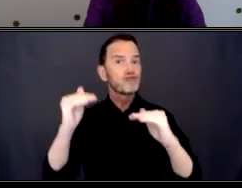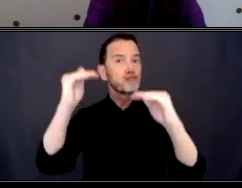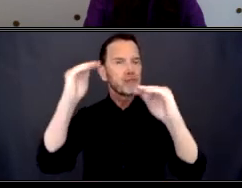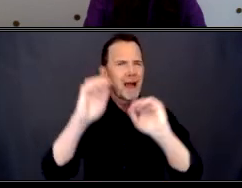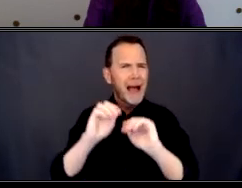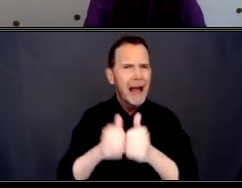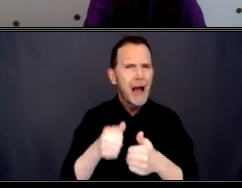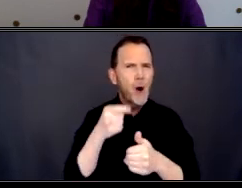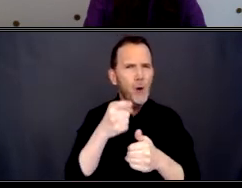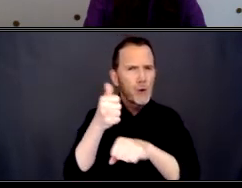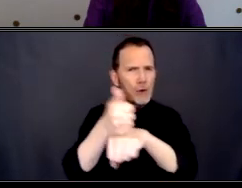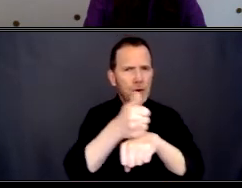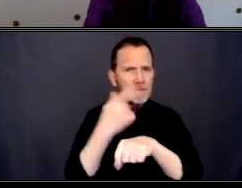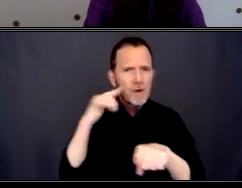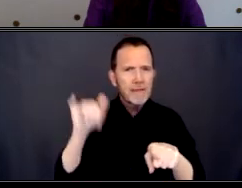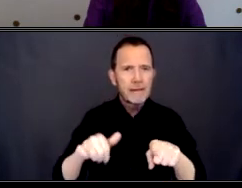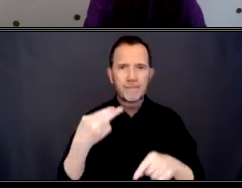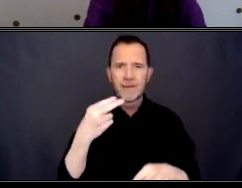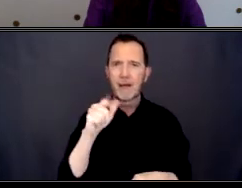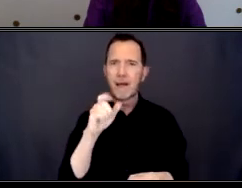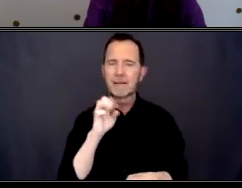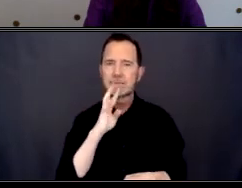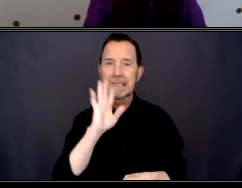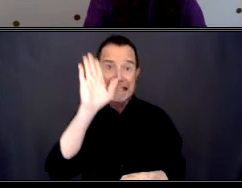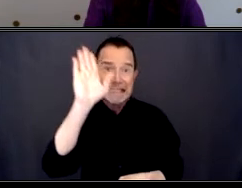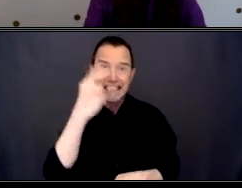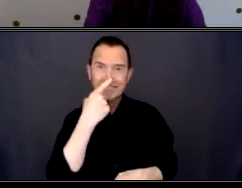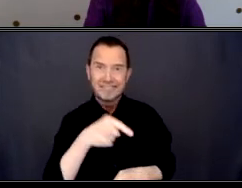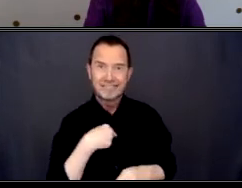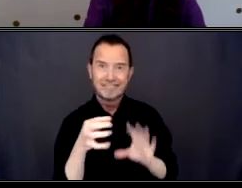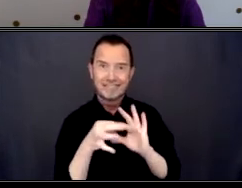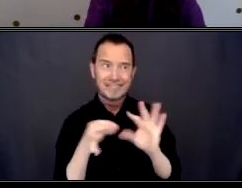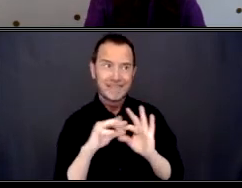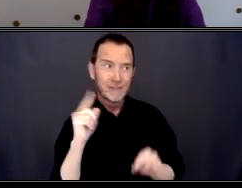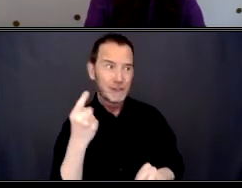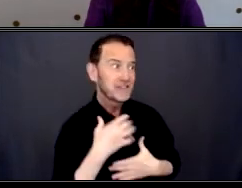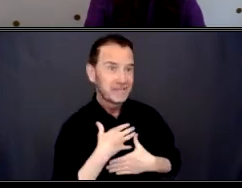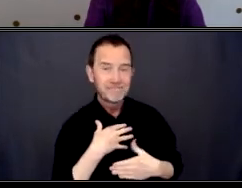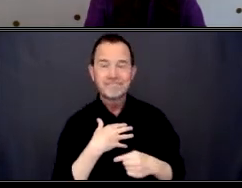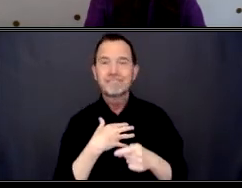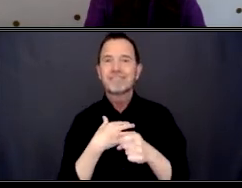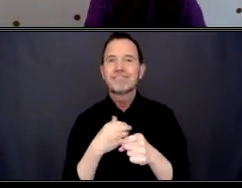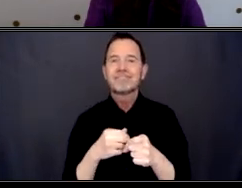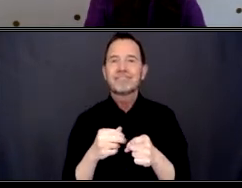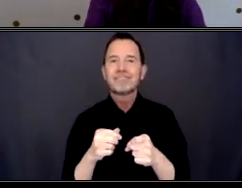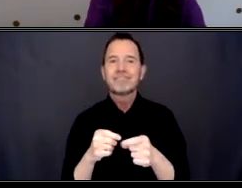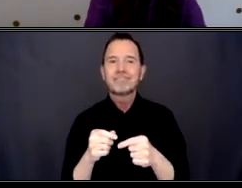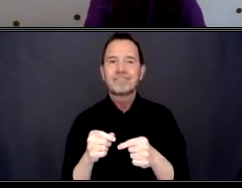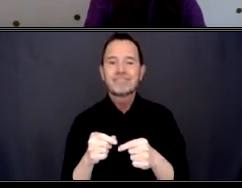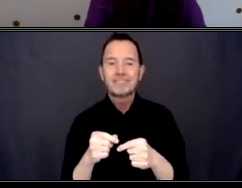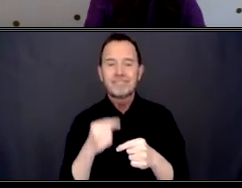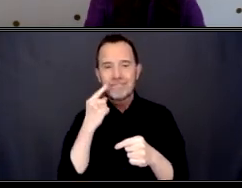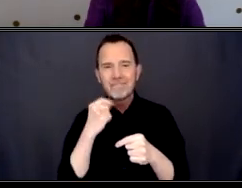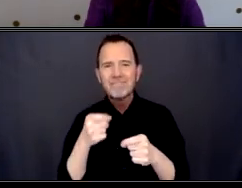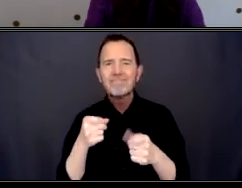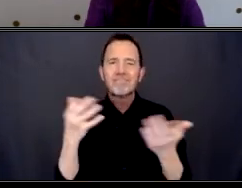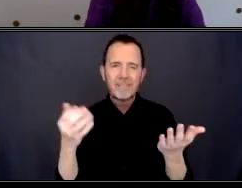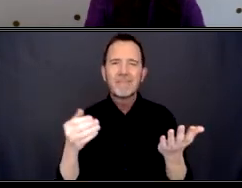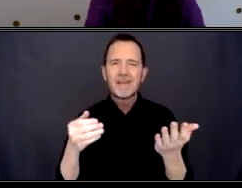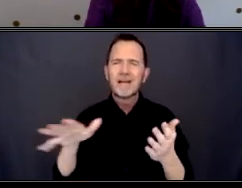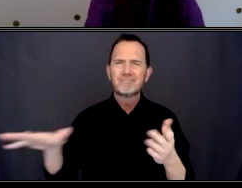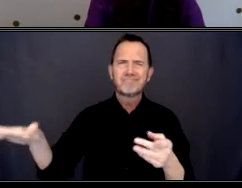Hey, this is Hale. I'd love to jump in on this. There's a couple of things. I won't recreate all the research that